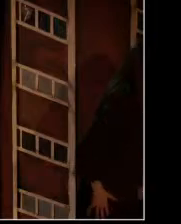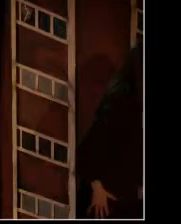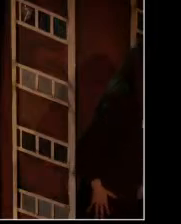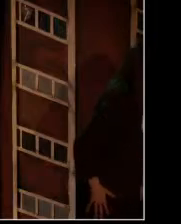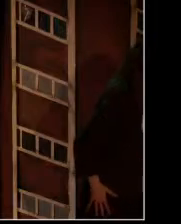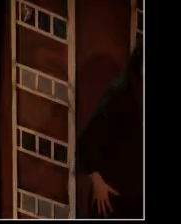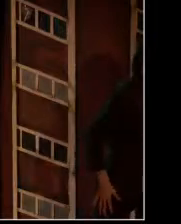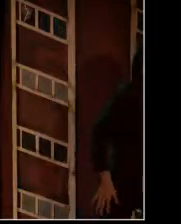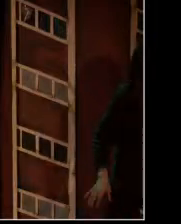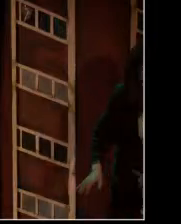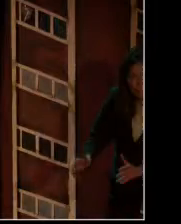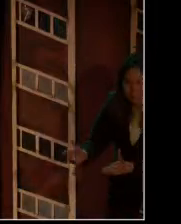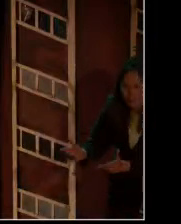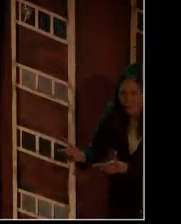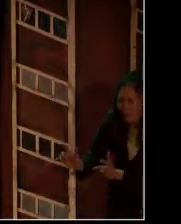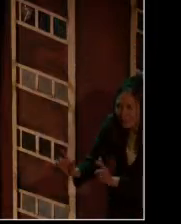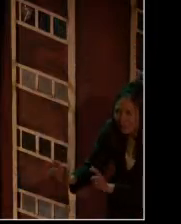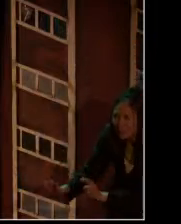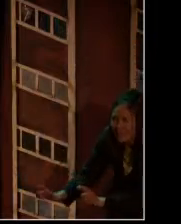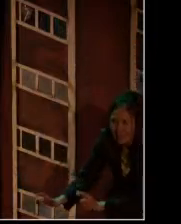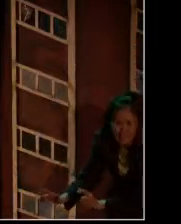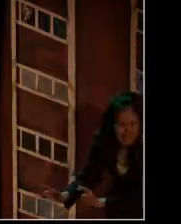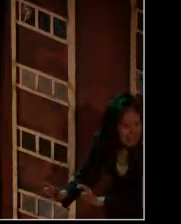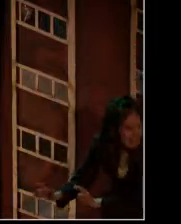Rest here.